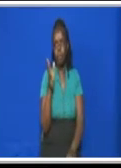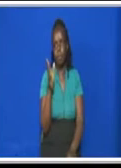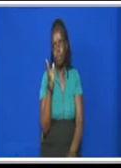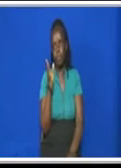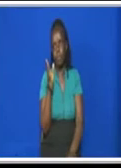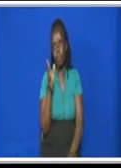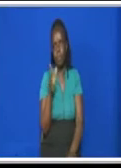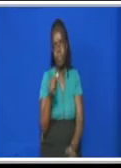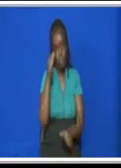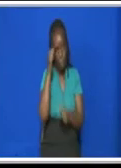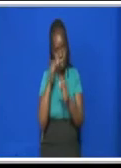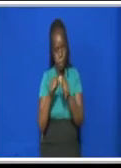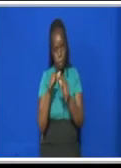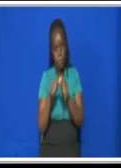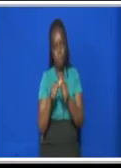and remember,